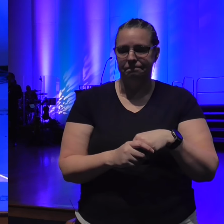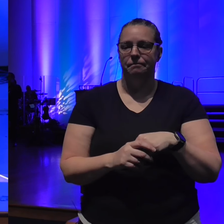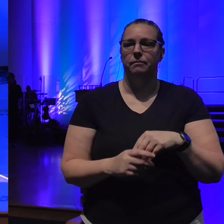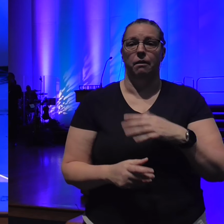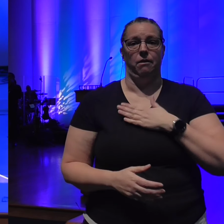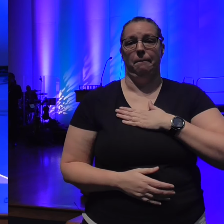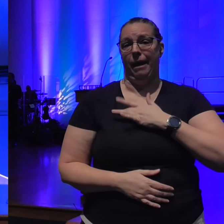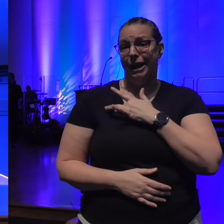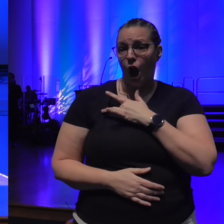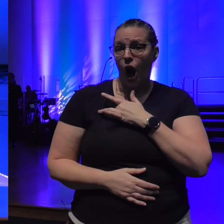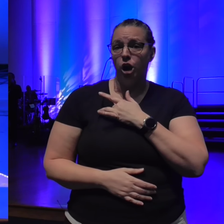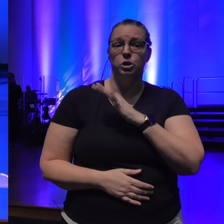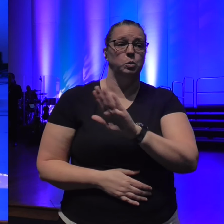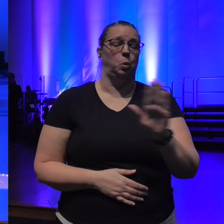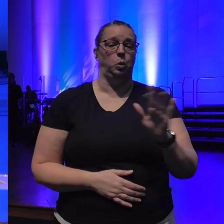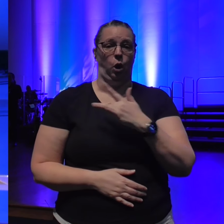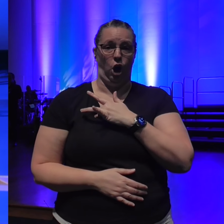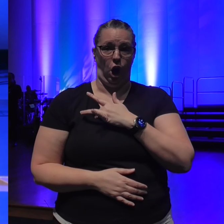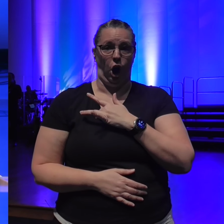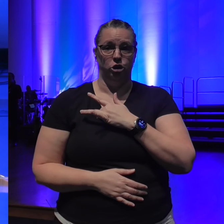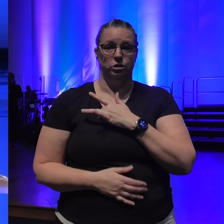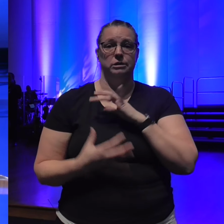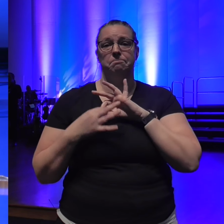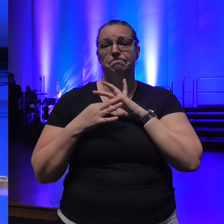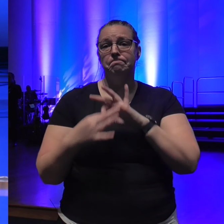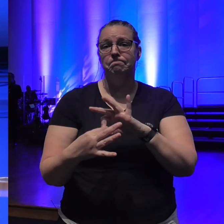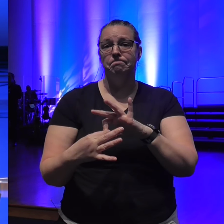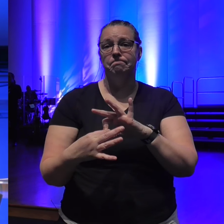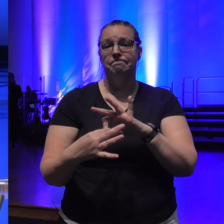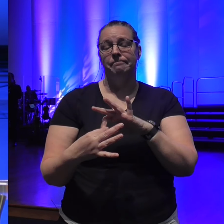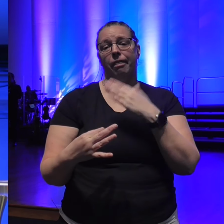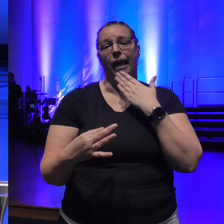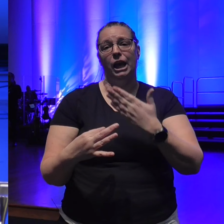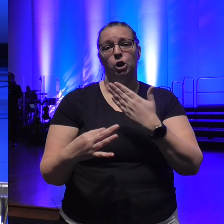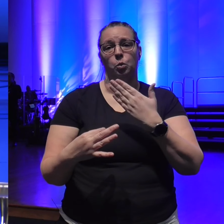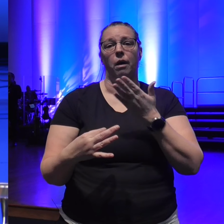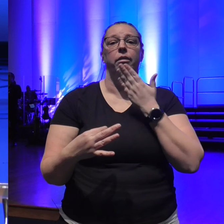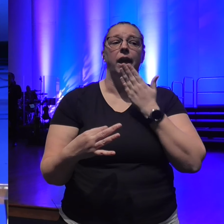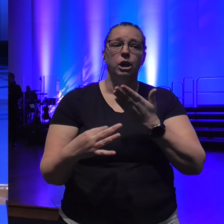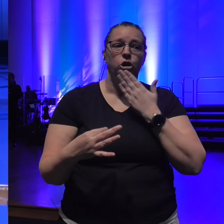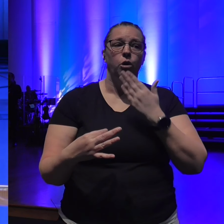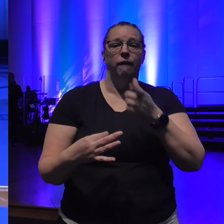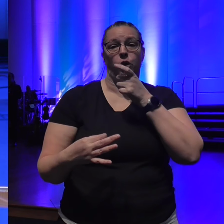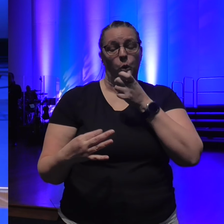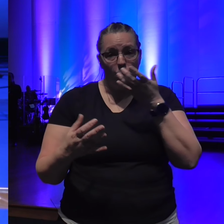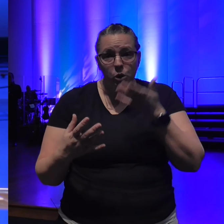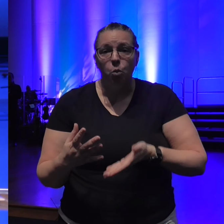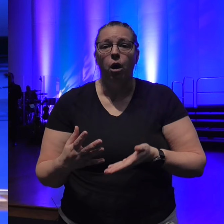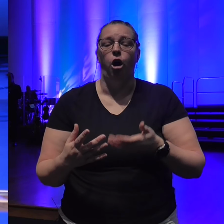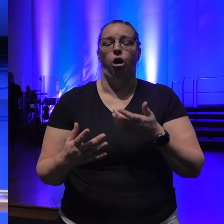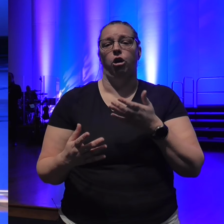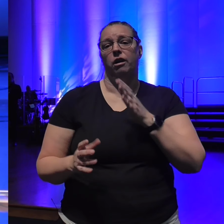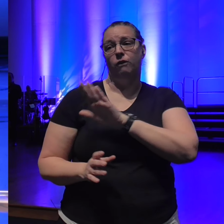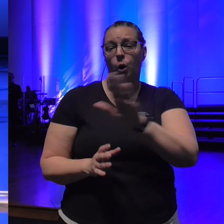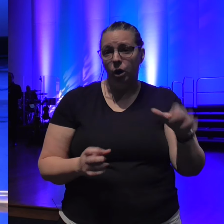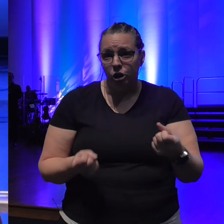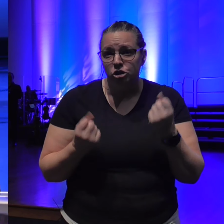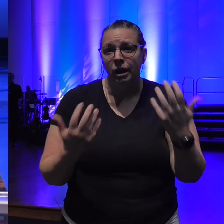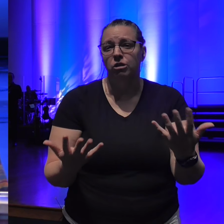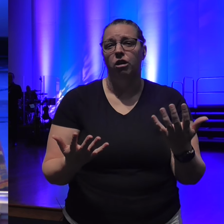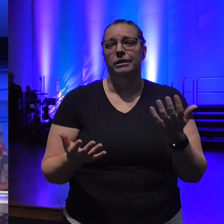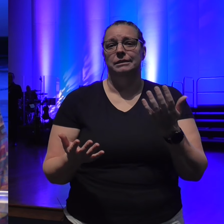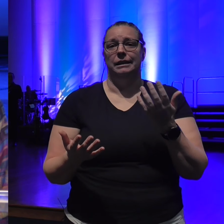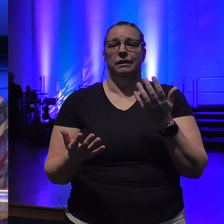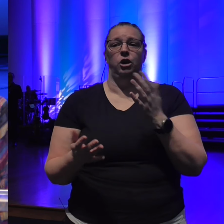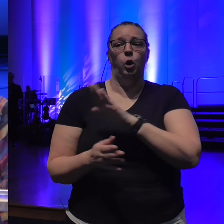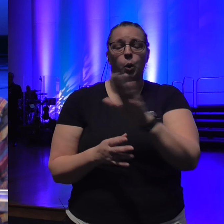my heart to your heart, thank you. Thank you for who you are. Thank you for your generosity. Thank